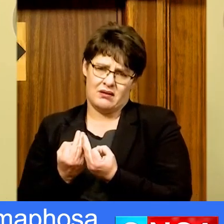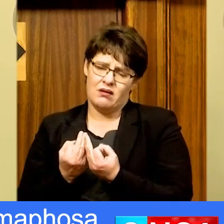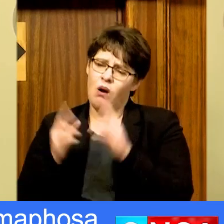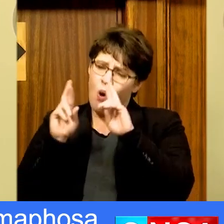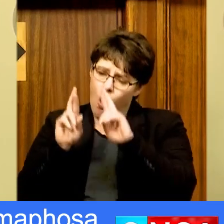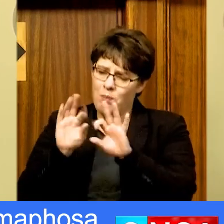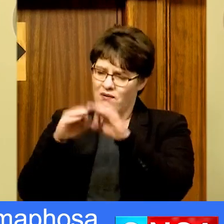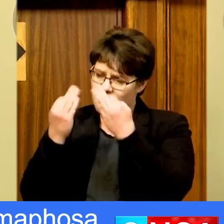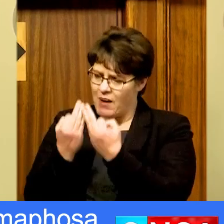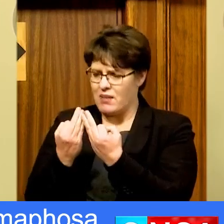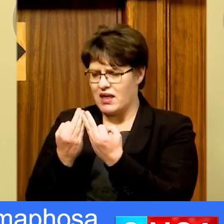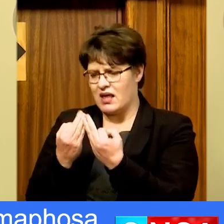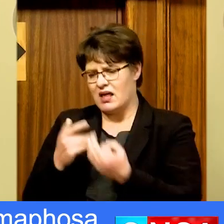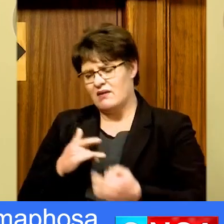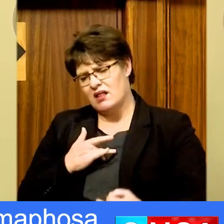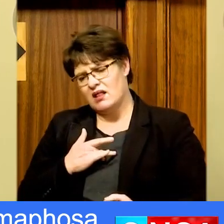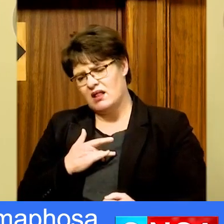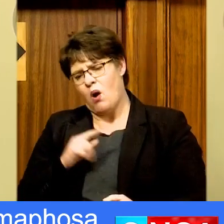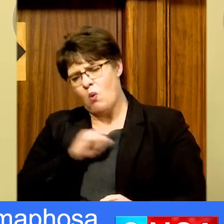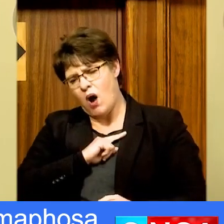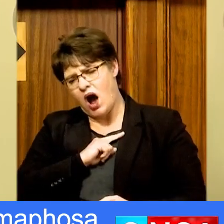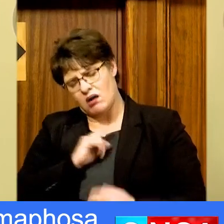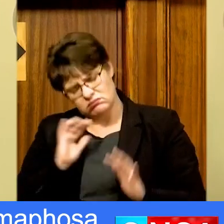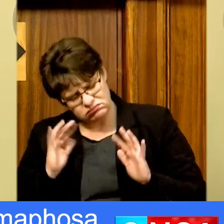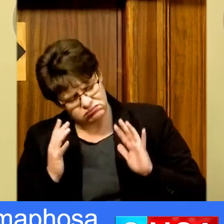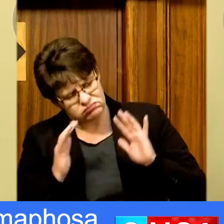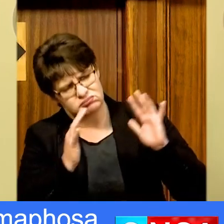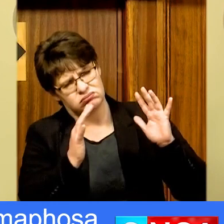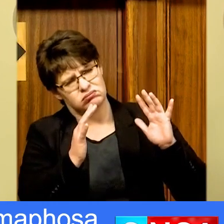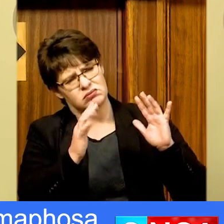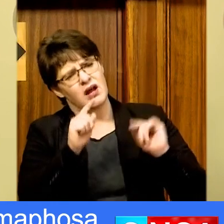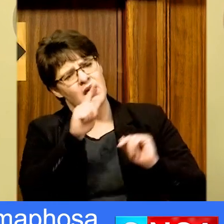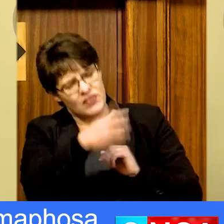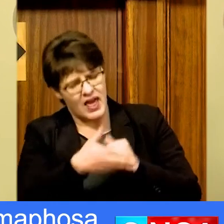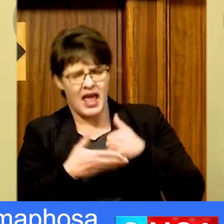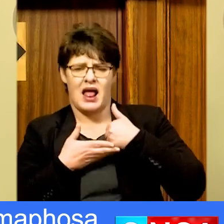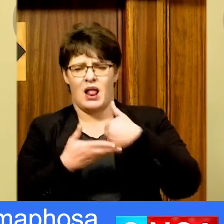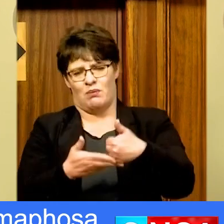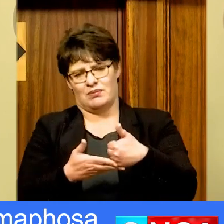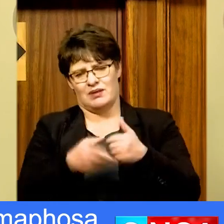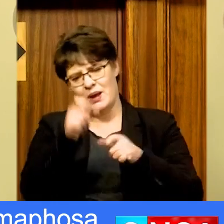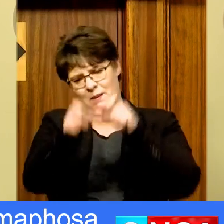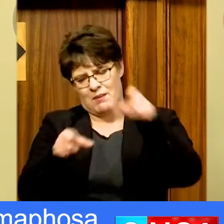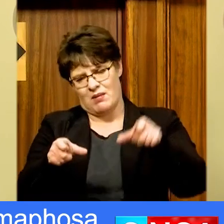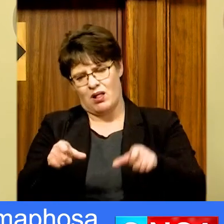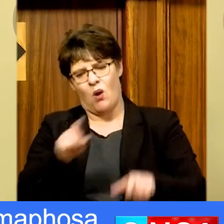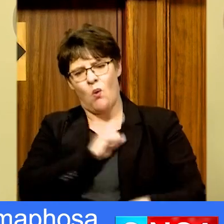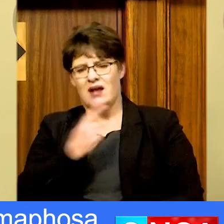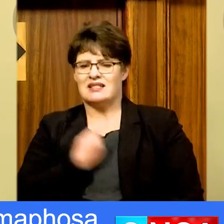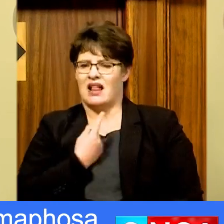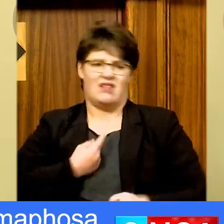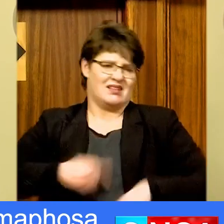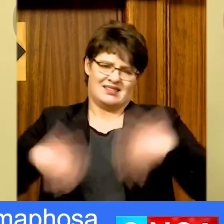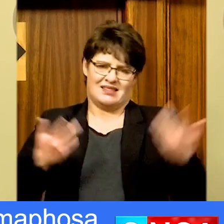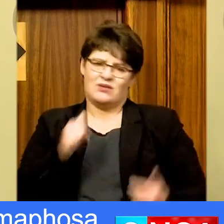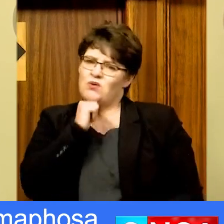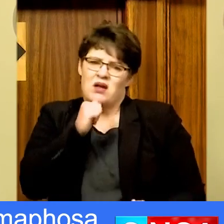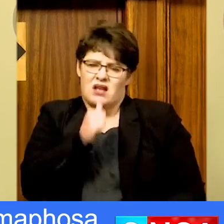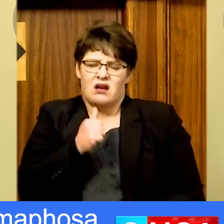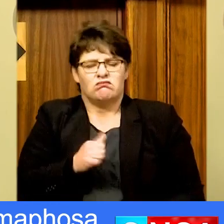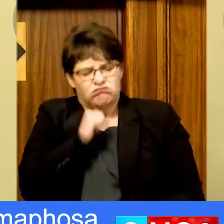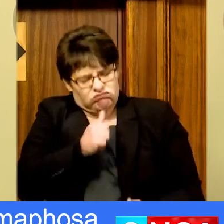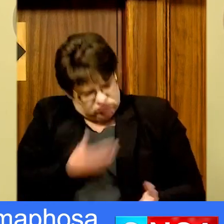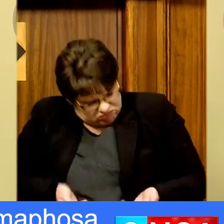find some comfort in the support and gratitude of those that so selflessly served them.